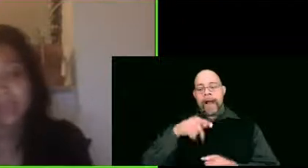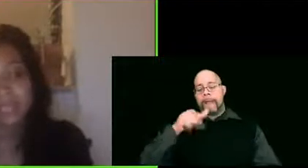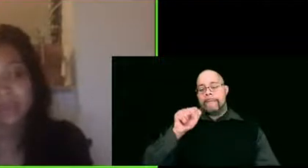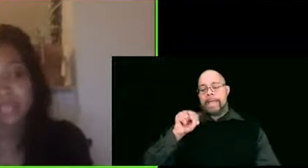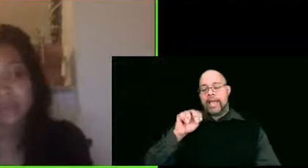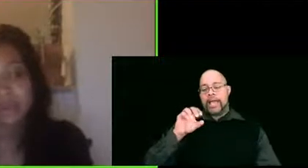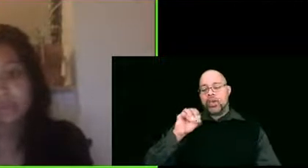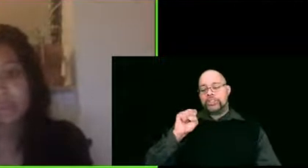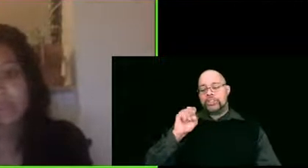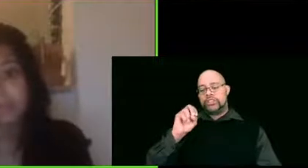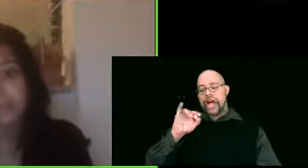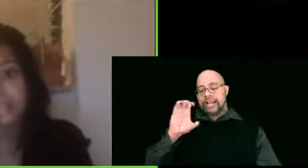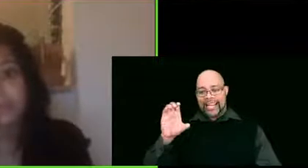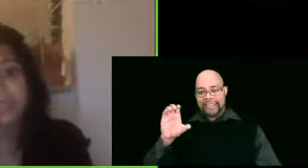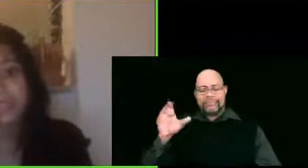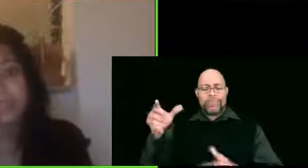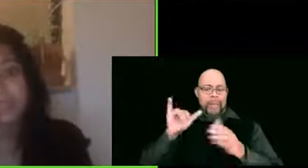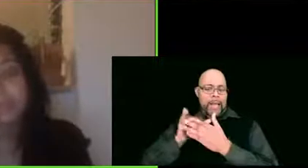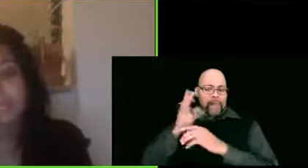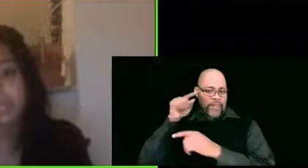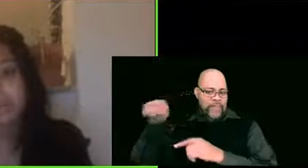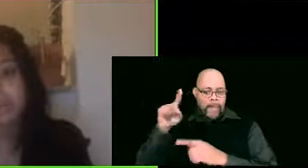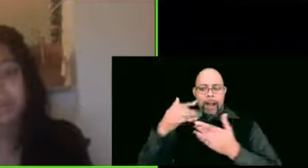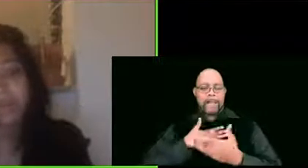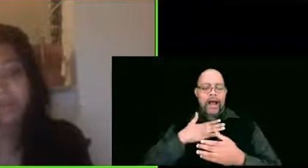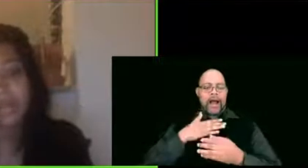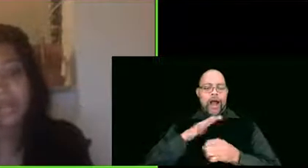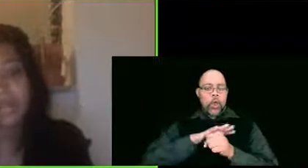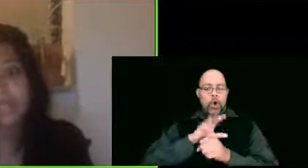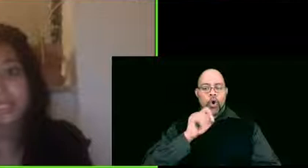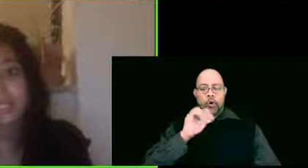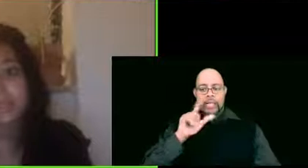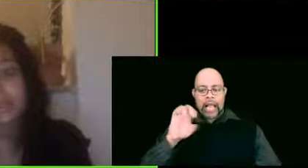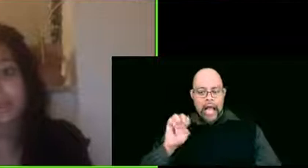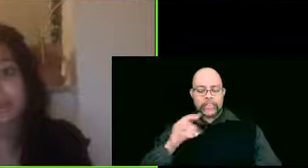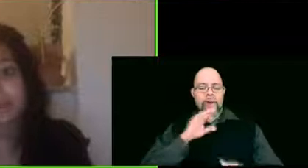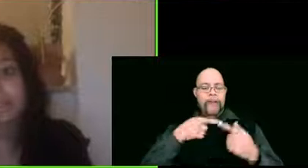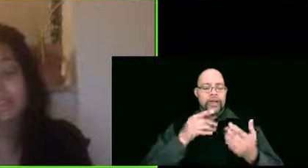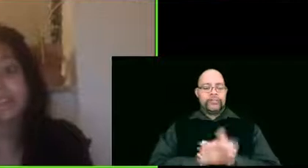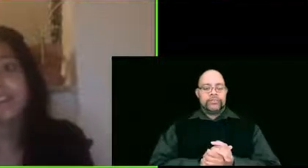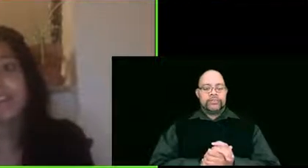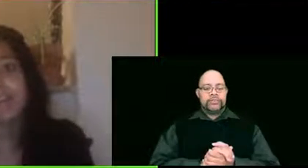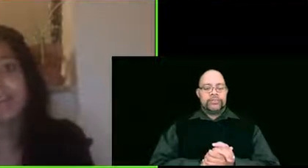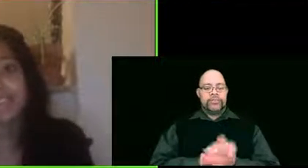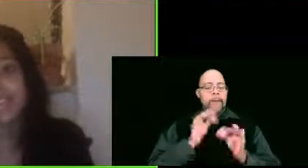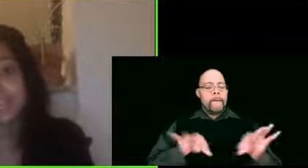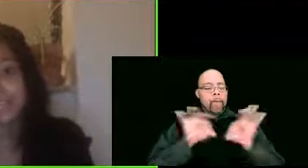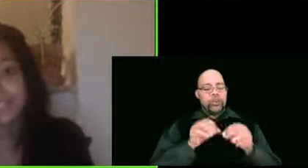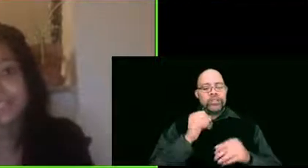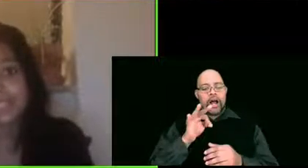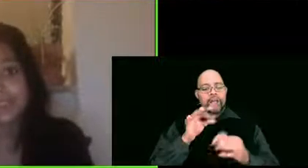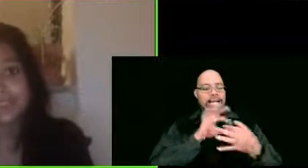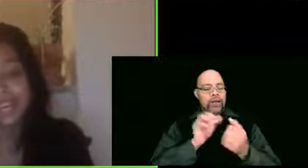by Panasonic to make a short film for them, which I was able to do something all about my local coastlines and talking about kind of